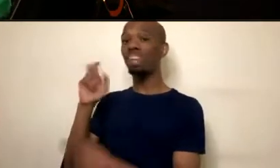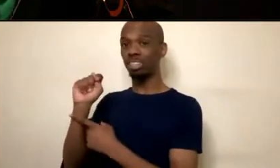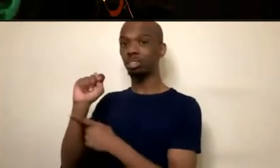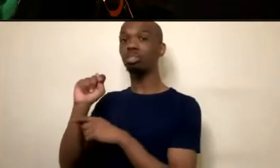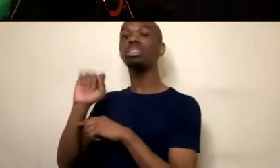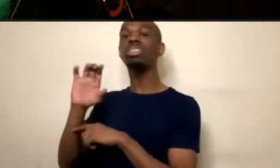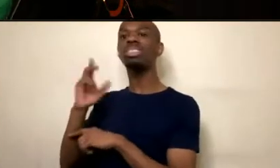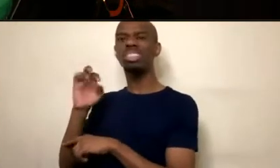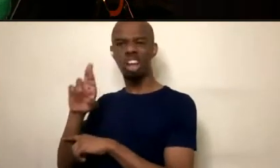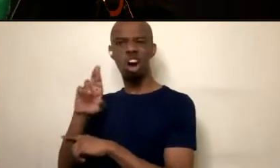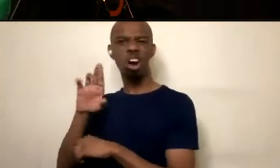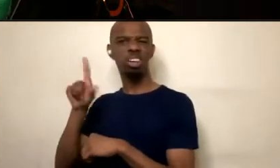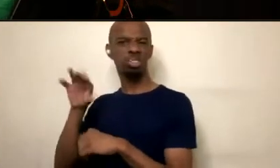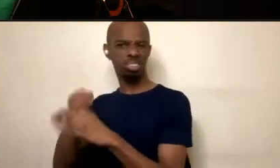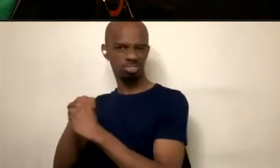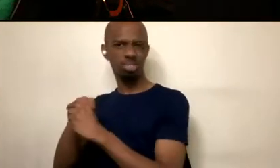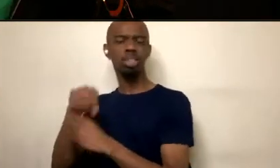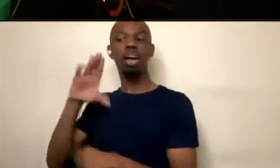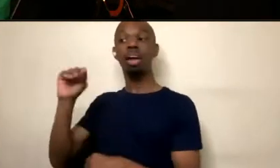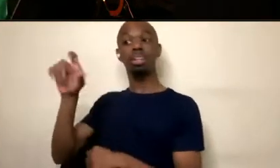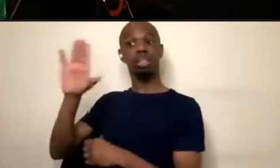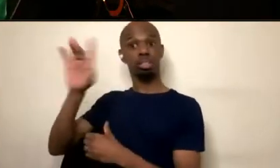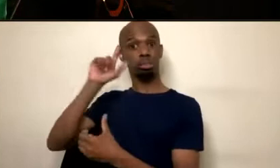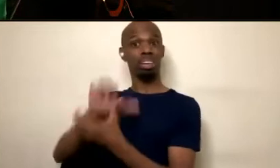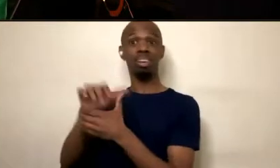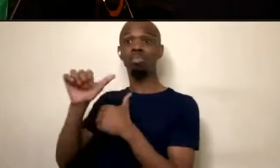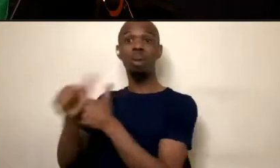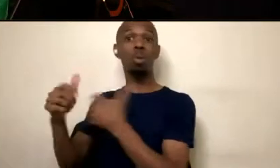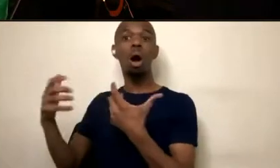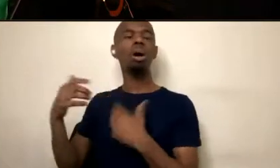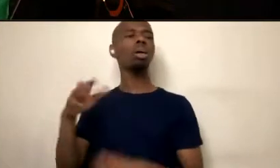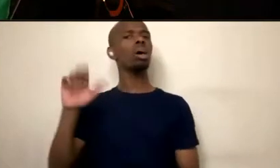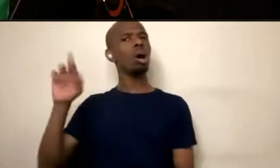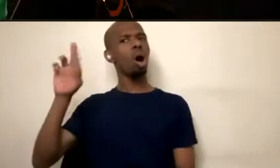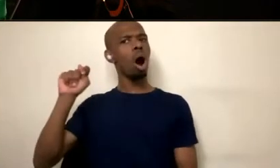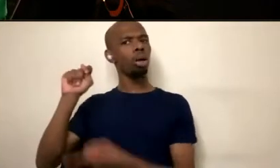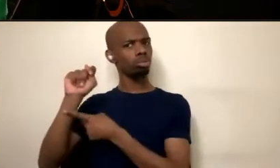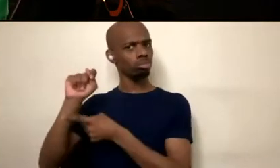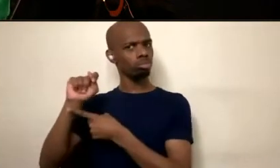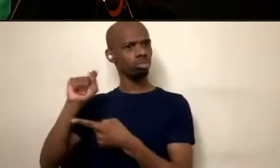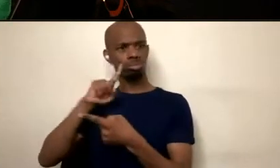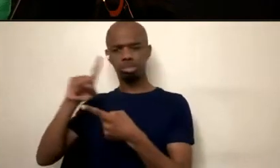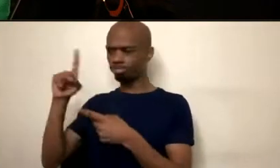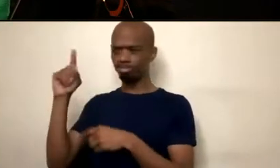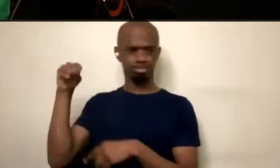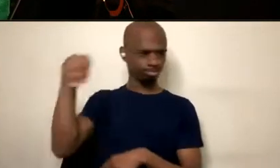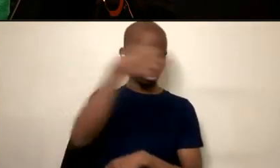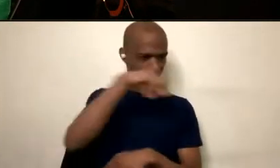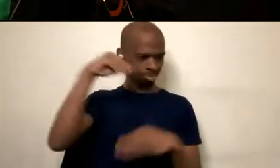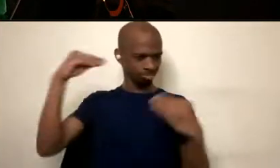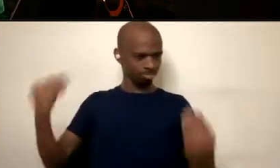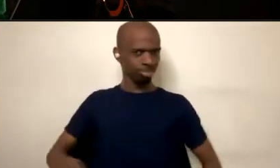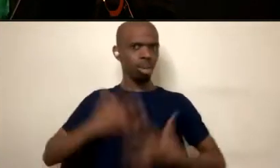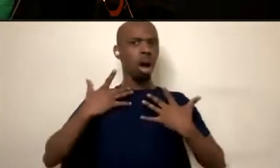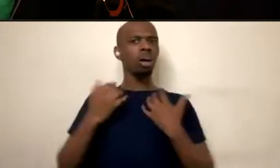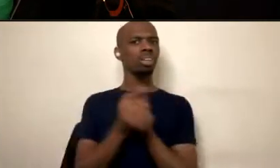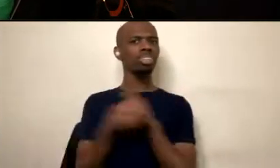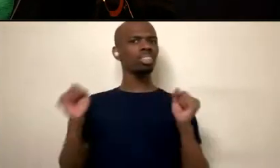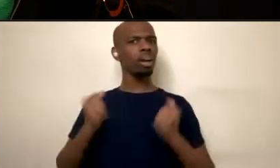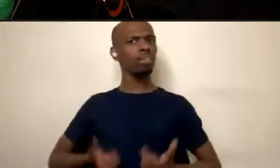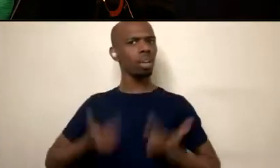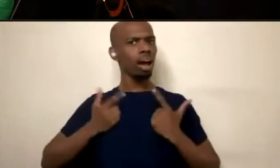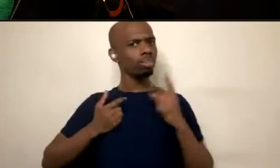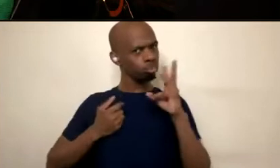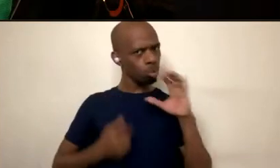me, when anything I could dream, he would help me to make it happen, you know? And this was how I started. And last